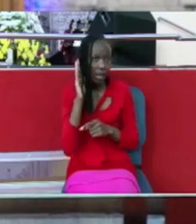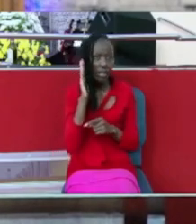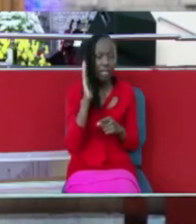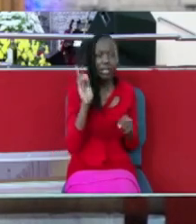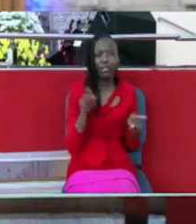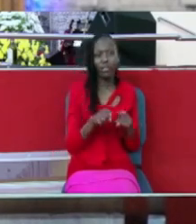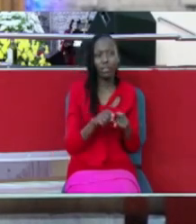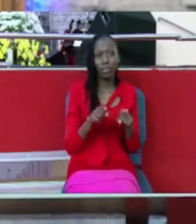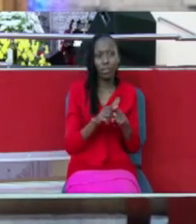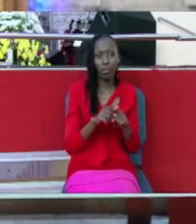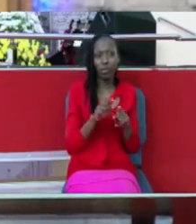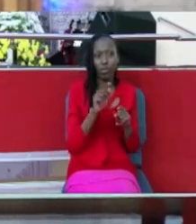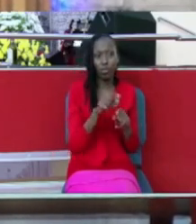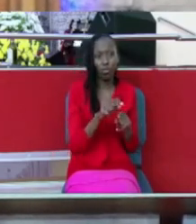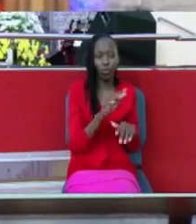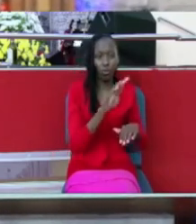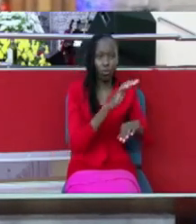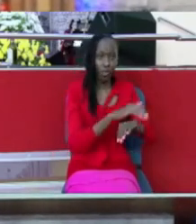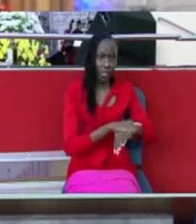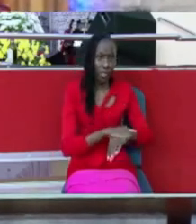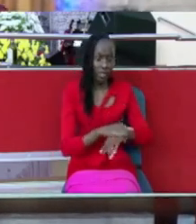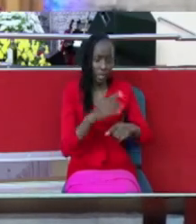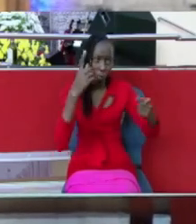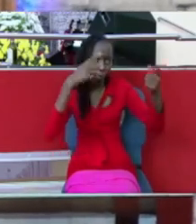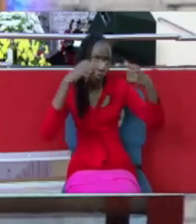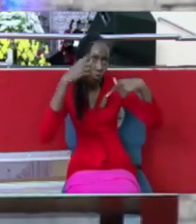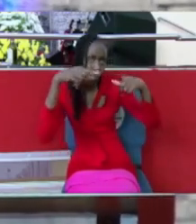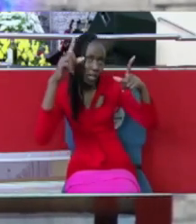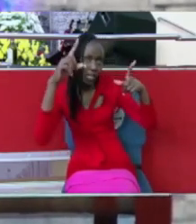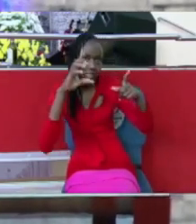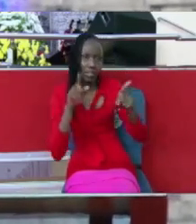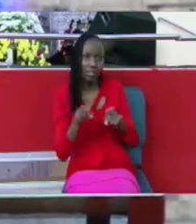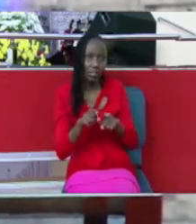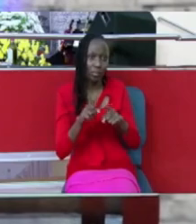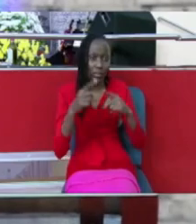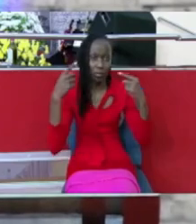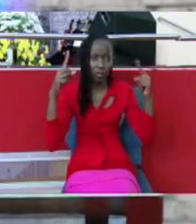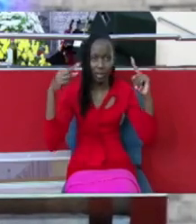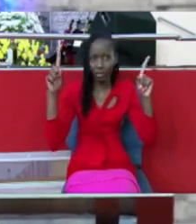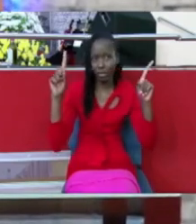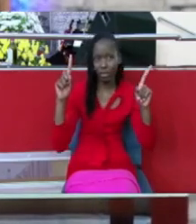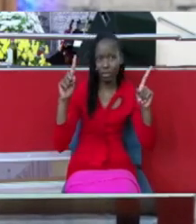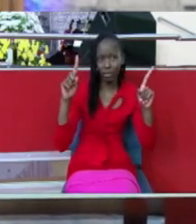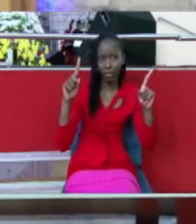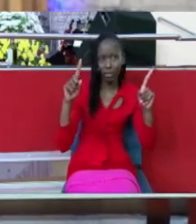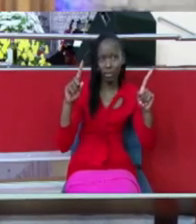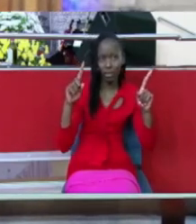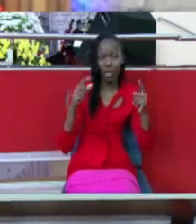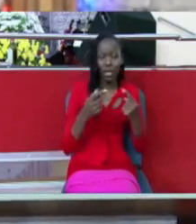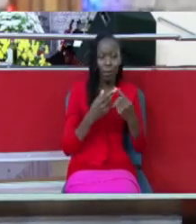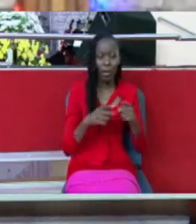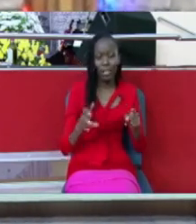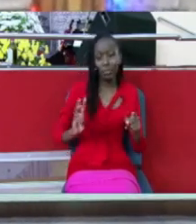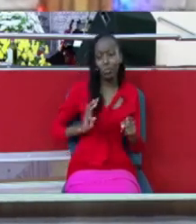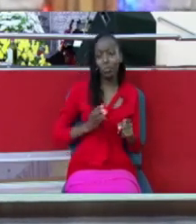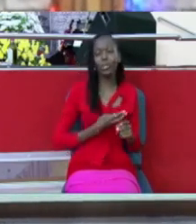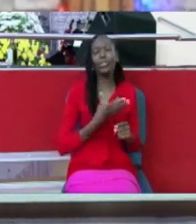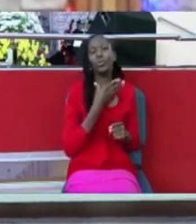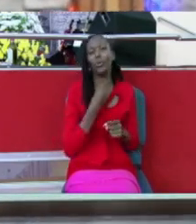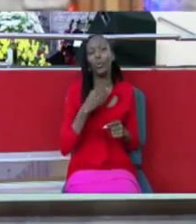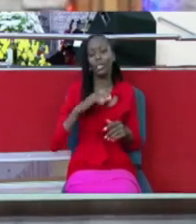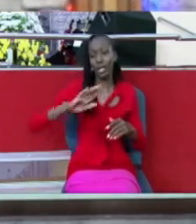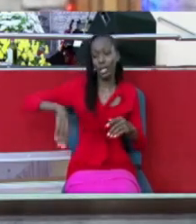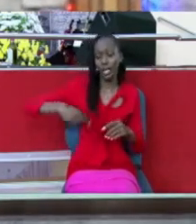you trigger prosperity and success. Na unasababisha kuwe na ufanisi na mafanikio. Unfortunately, we want the rest too. Na